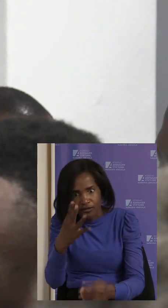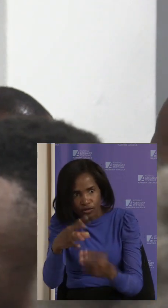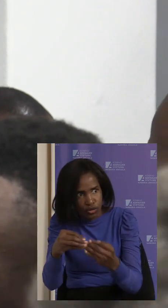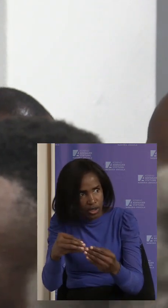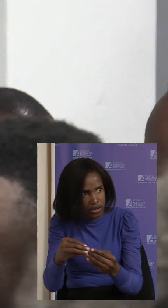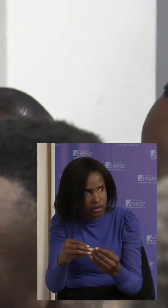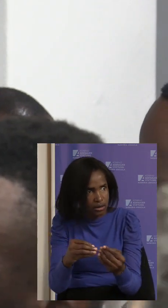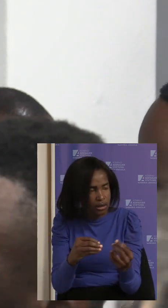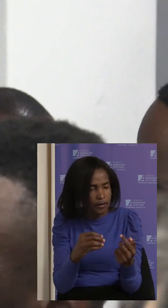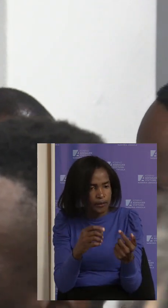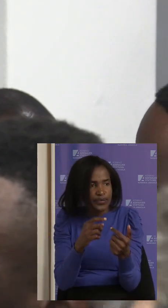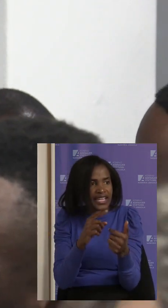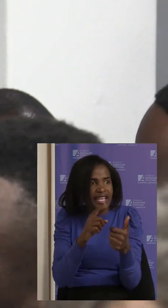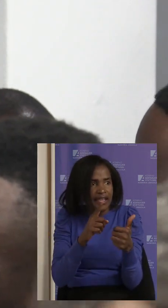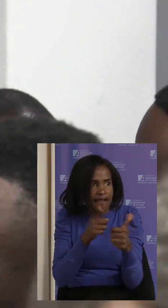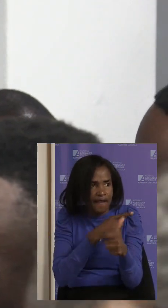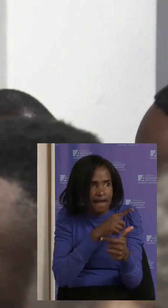this down,